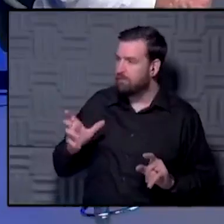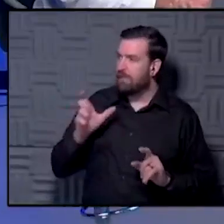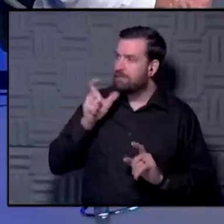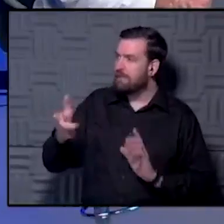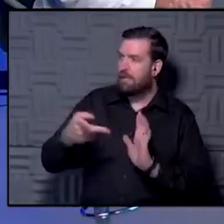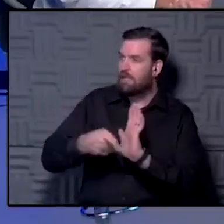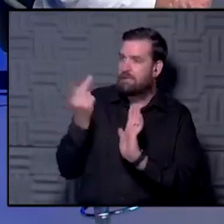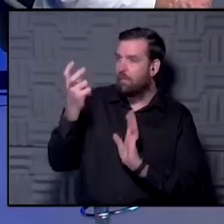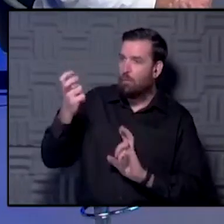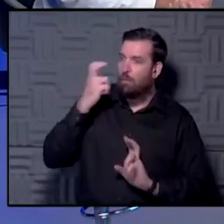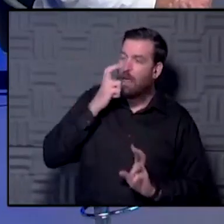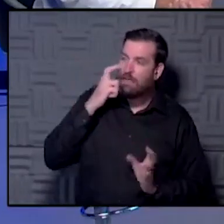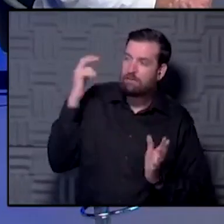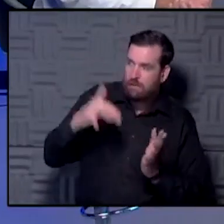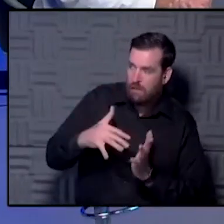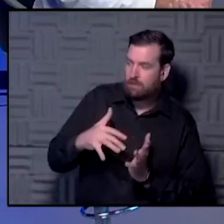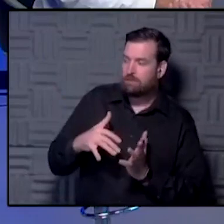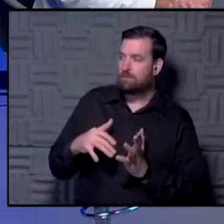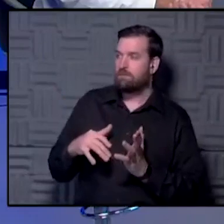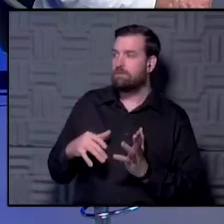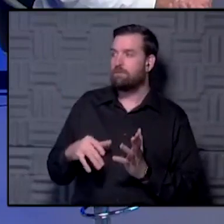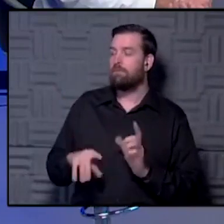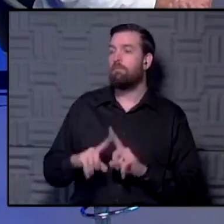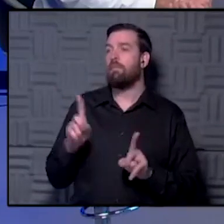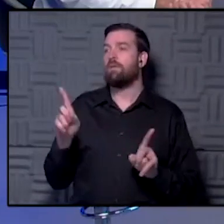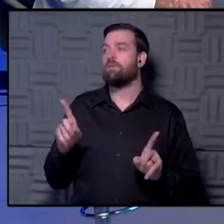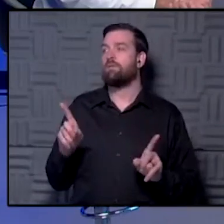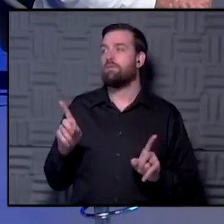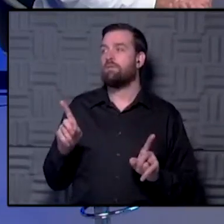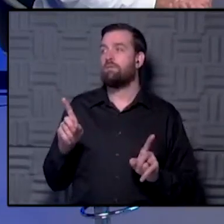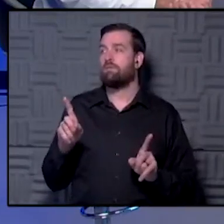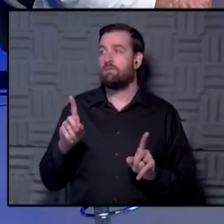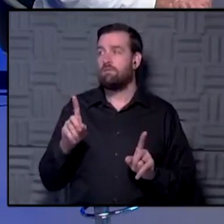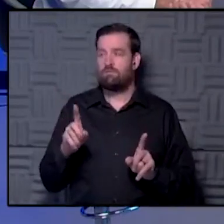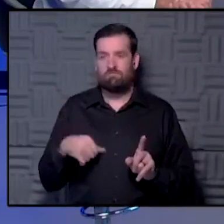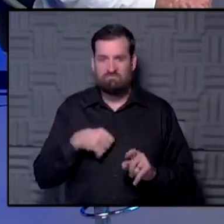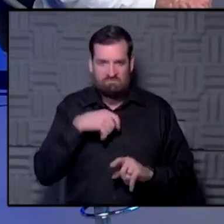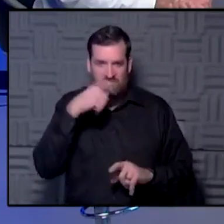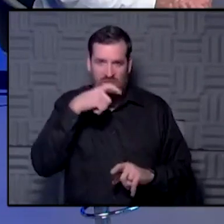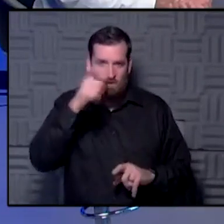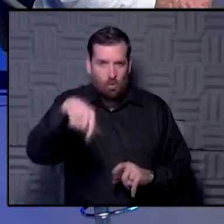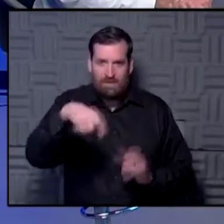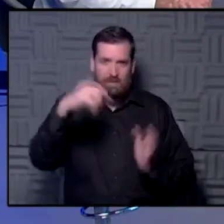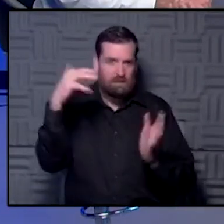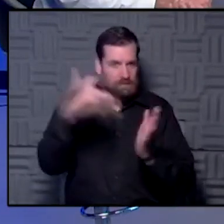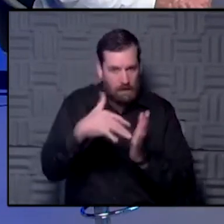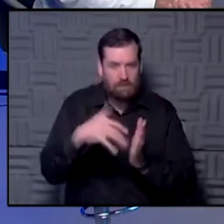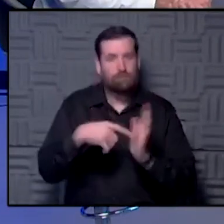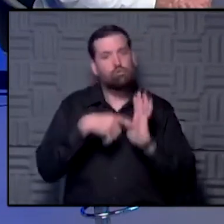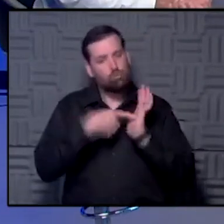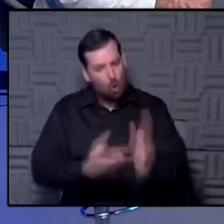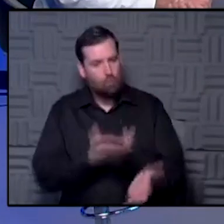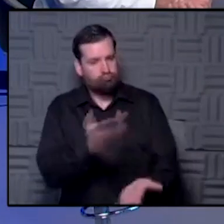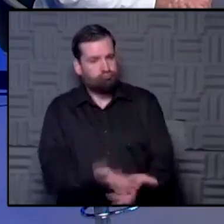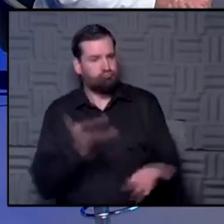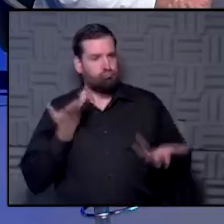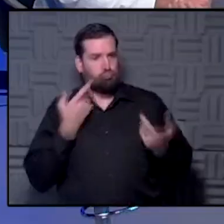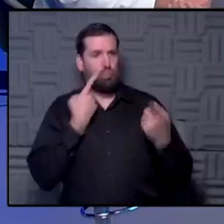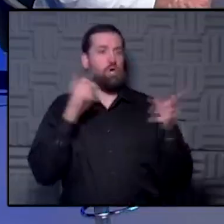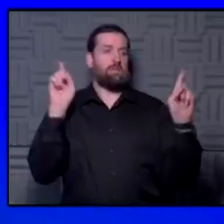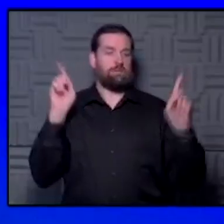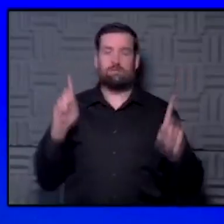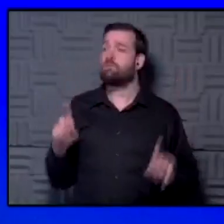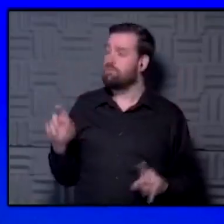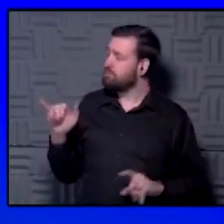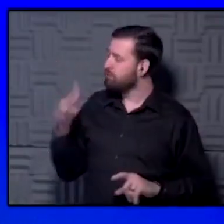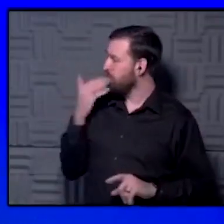double-blind study. It's hard to blind whether you have a mask on or not. But the reality is, I don't need this study to show that the masking works. Yeah, I